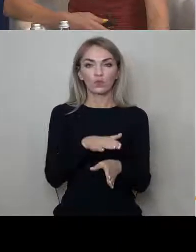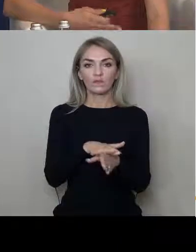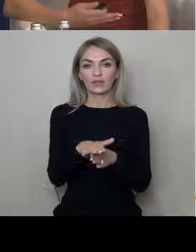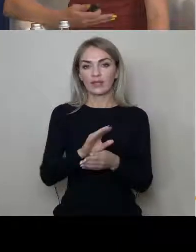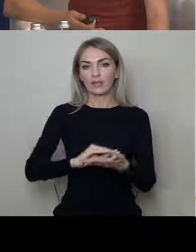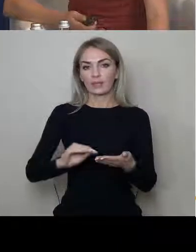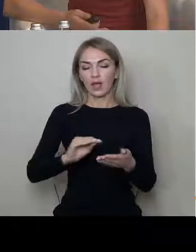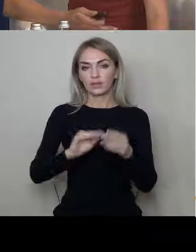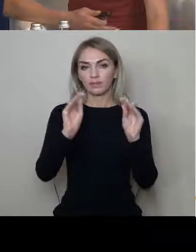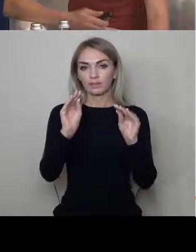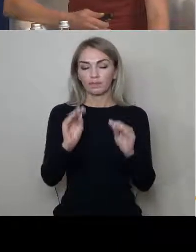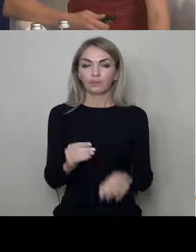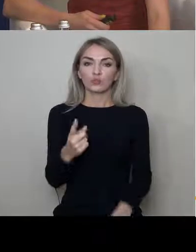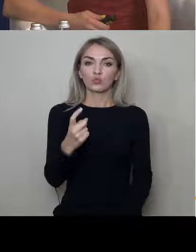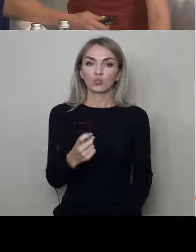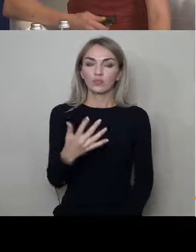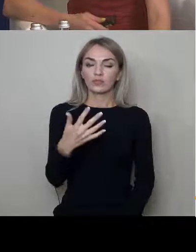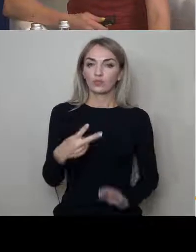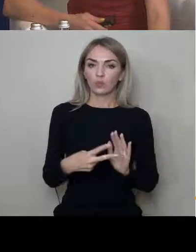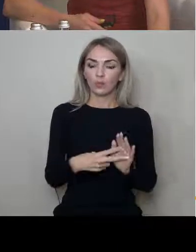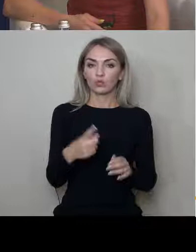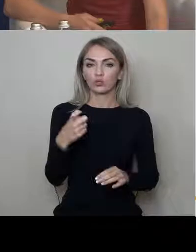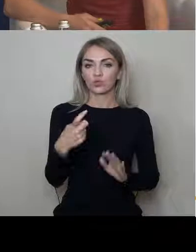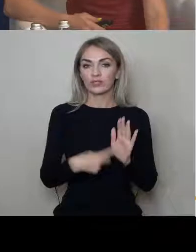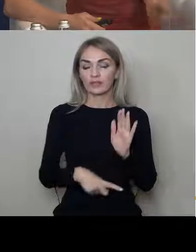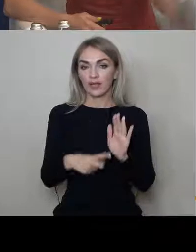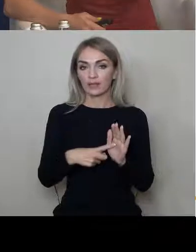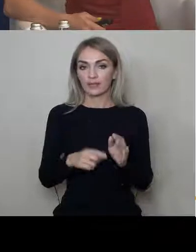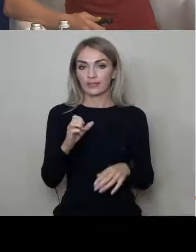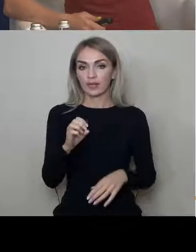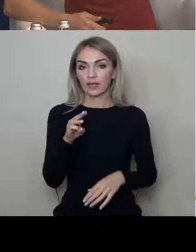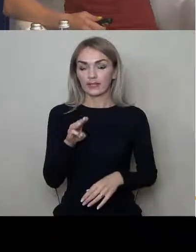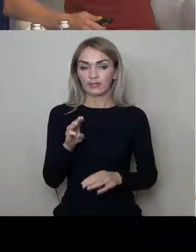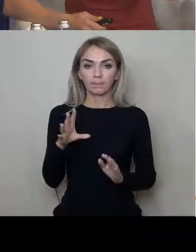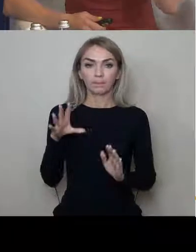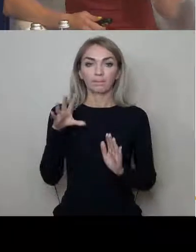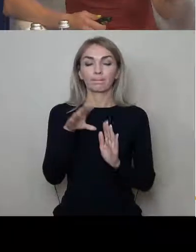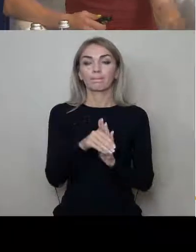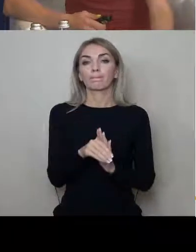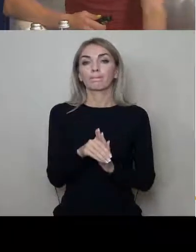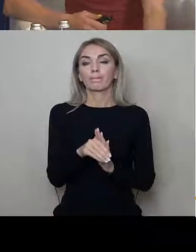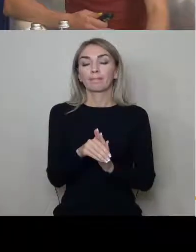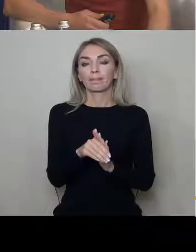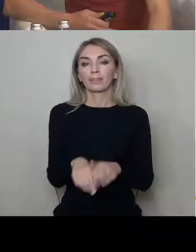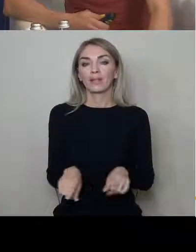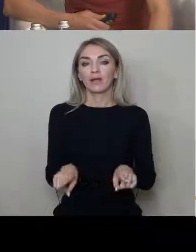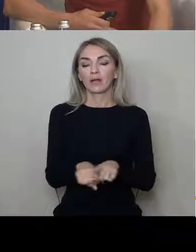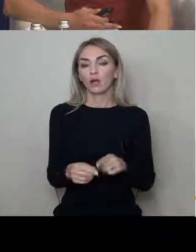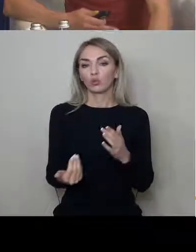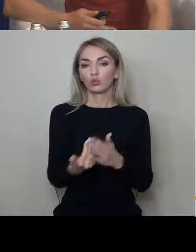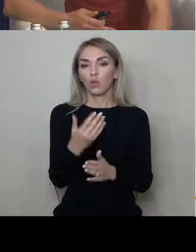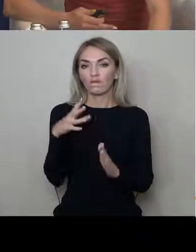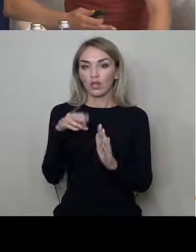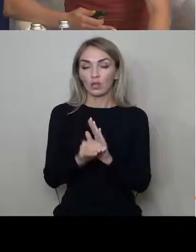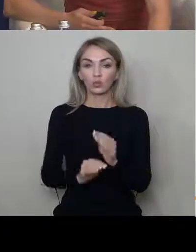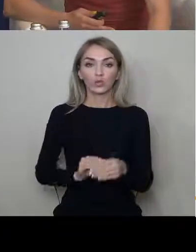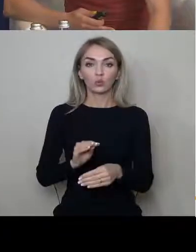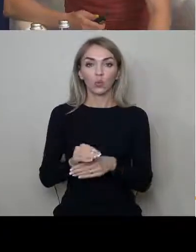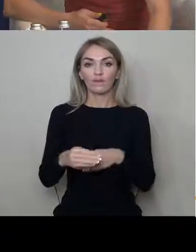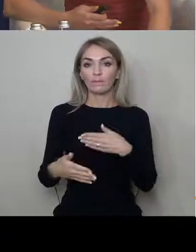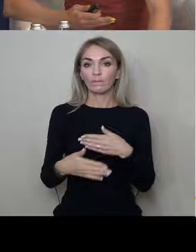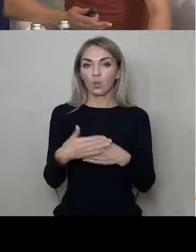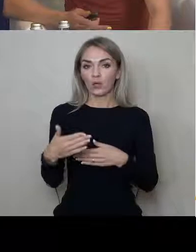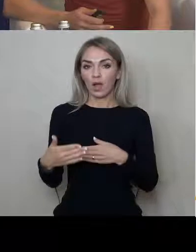was updated, and this article is 157, 160 that were updated with the new